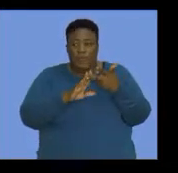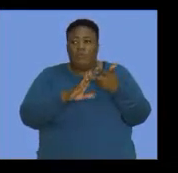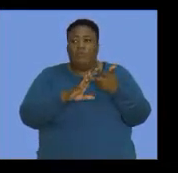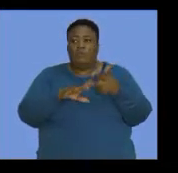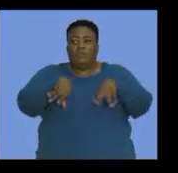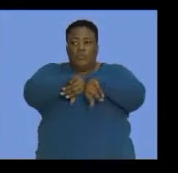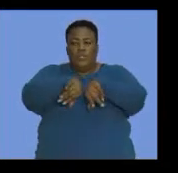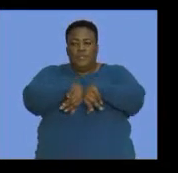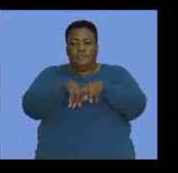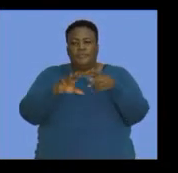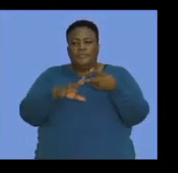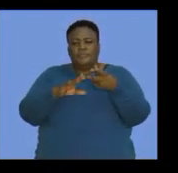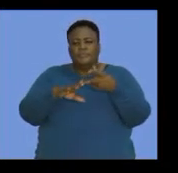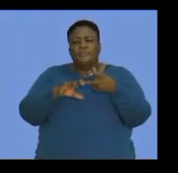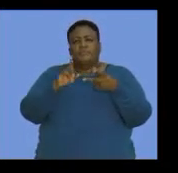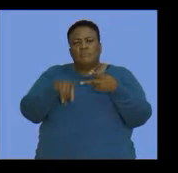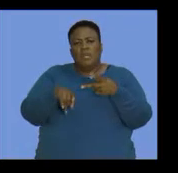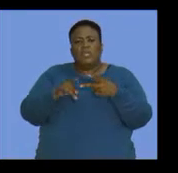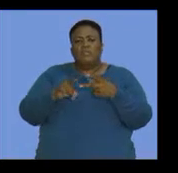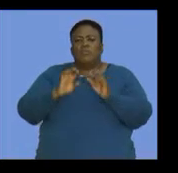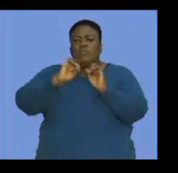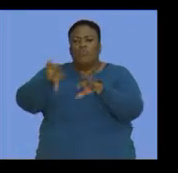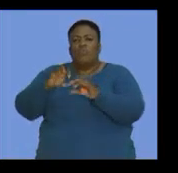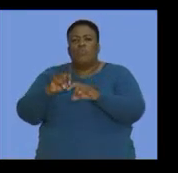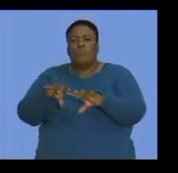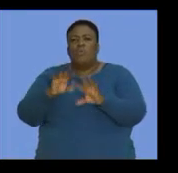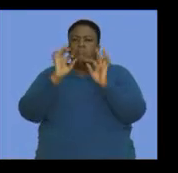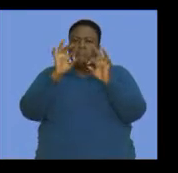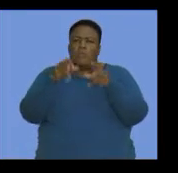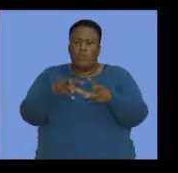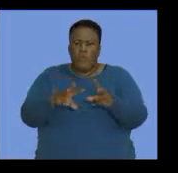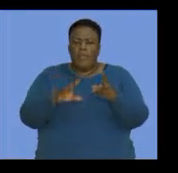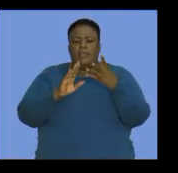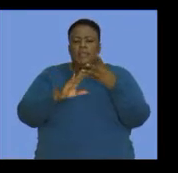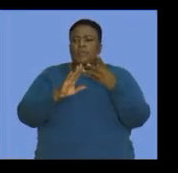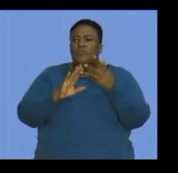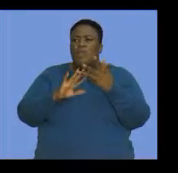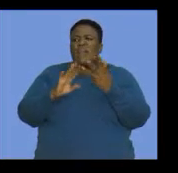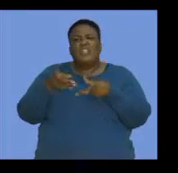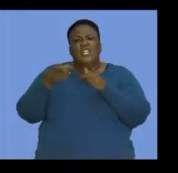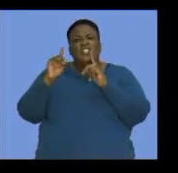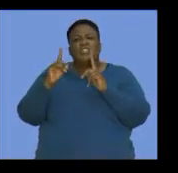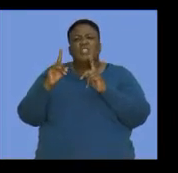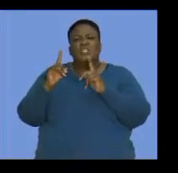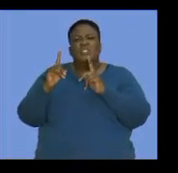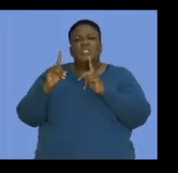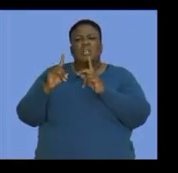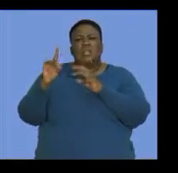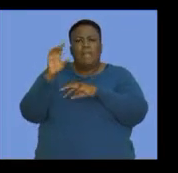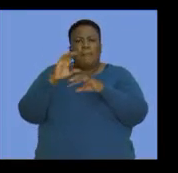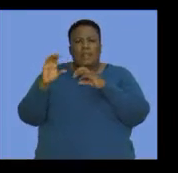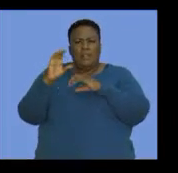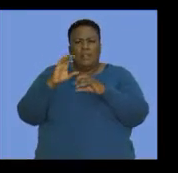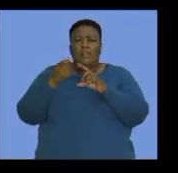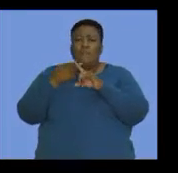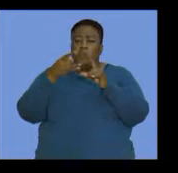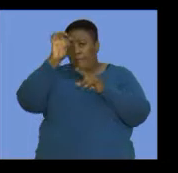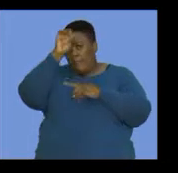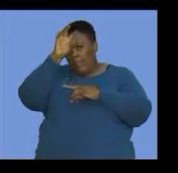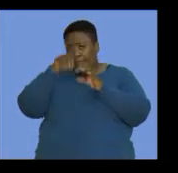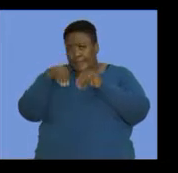of in a sustainable manner. We also have hazardous chemicals that are released from mines